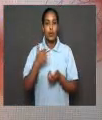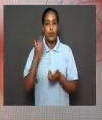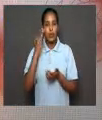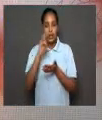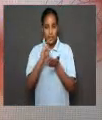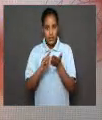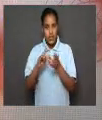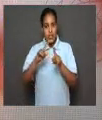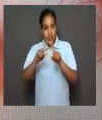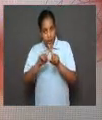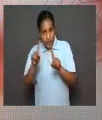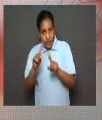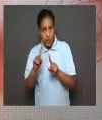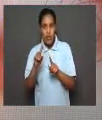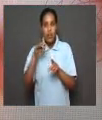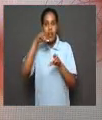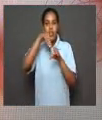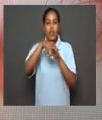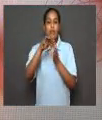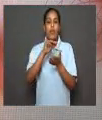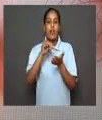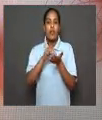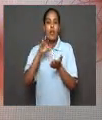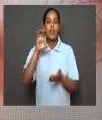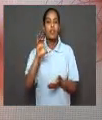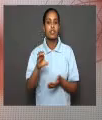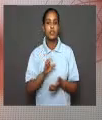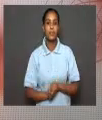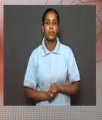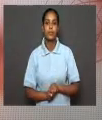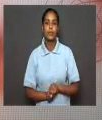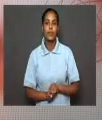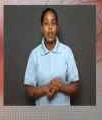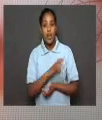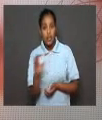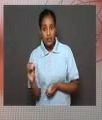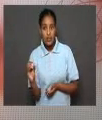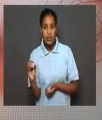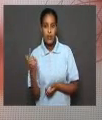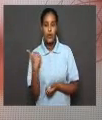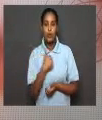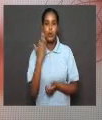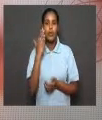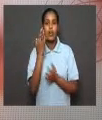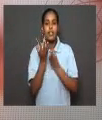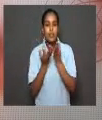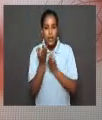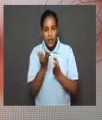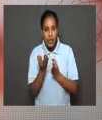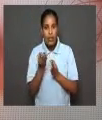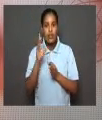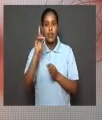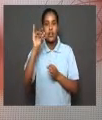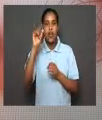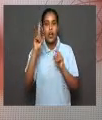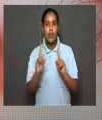We will list the different types of intermolecular forces, and we will